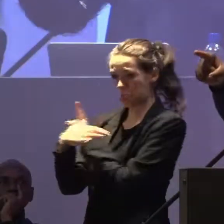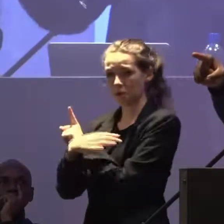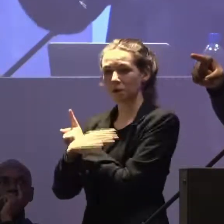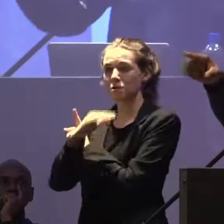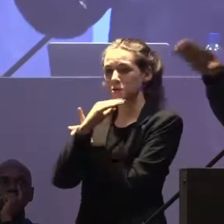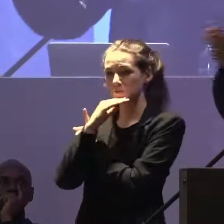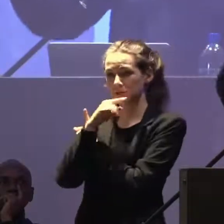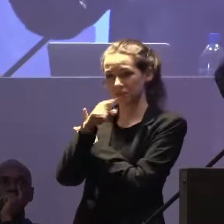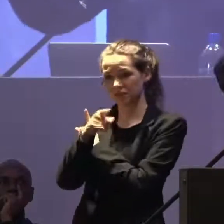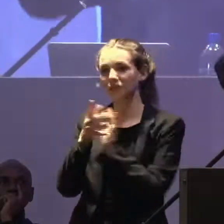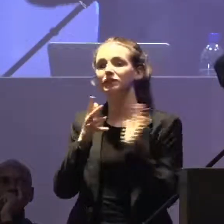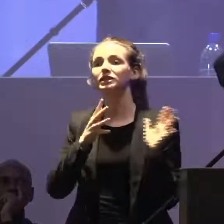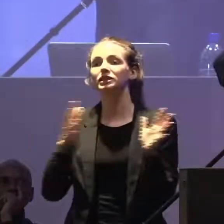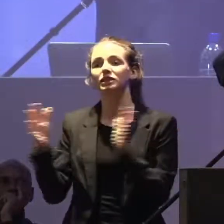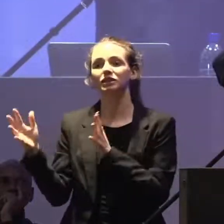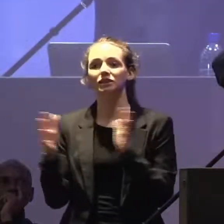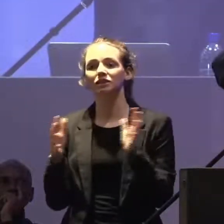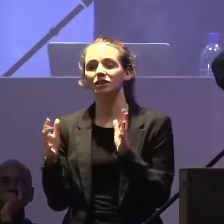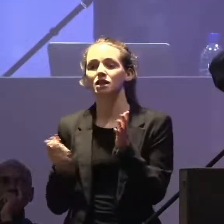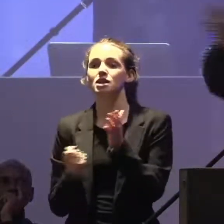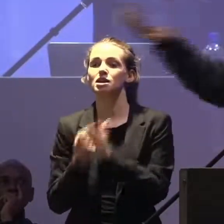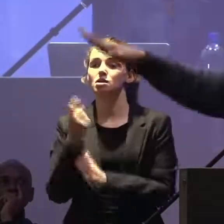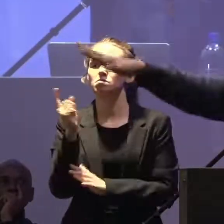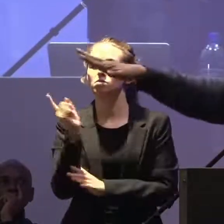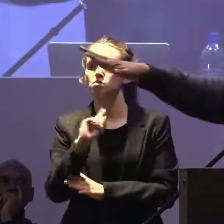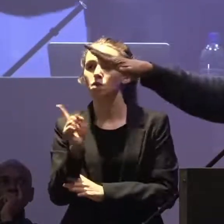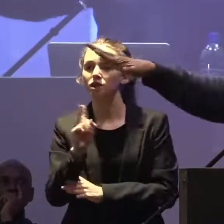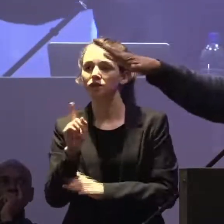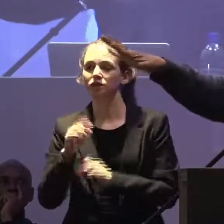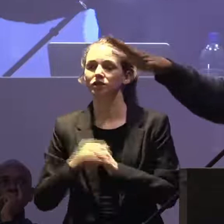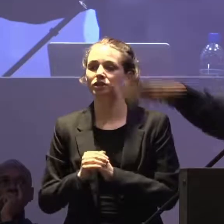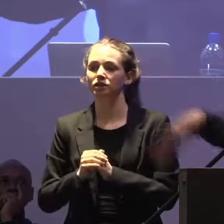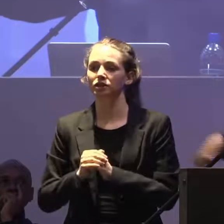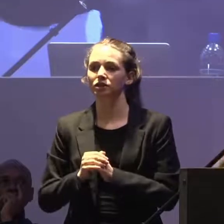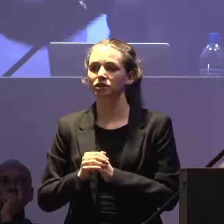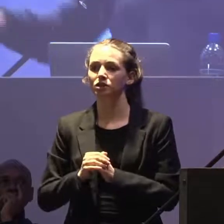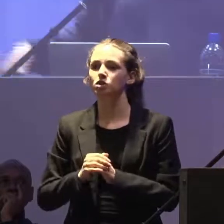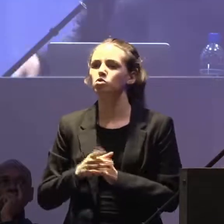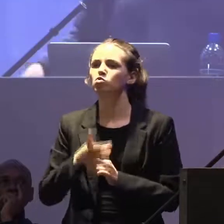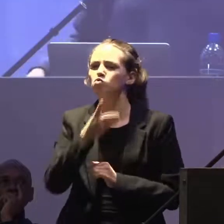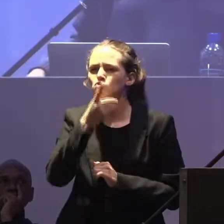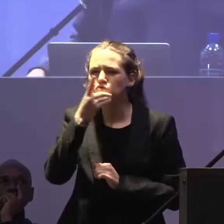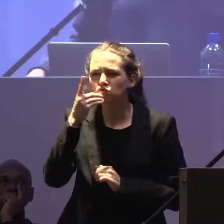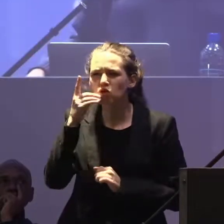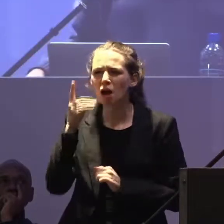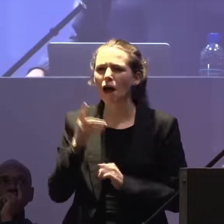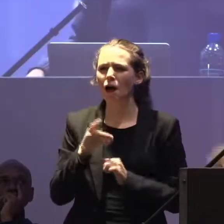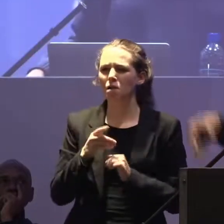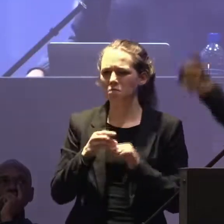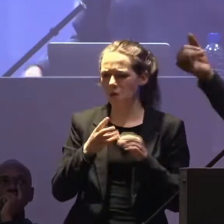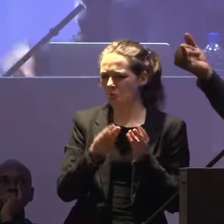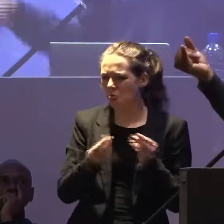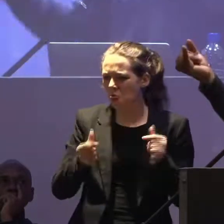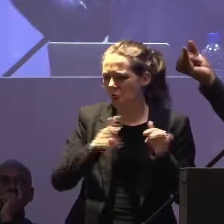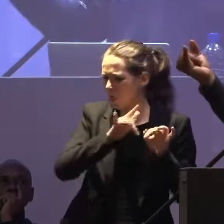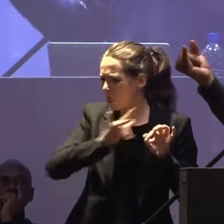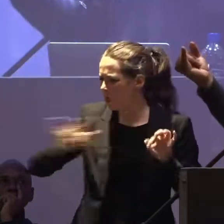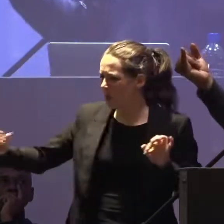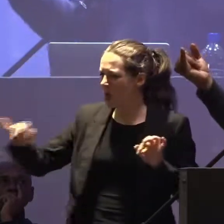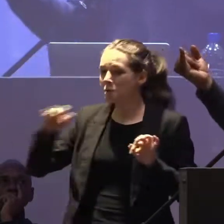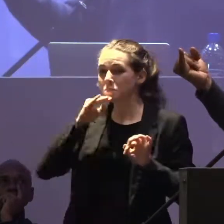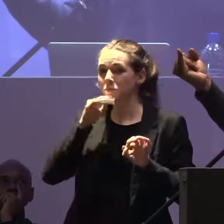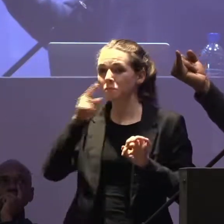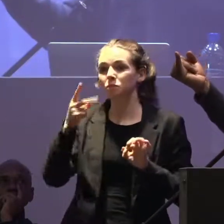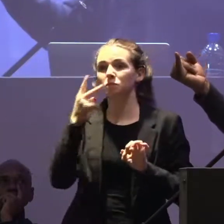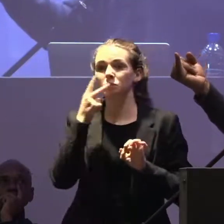season there's no fruit. It's dry season. So they faced